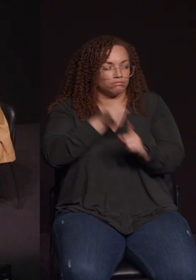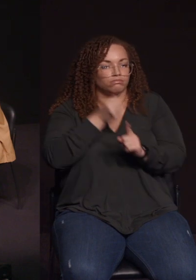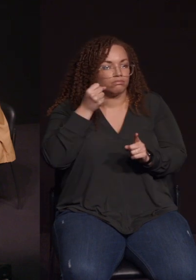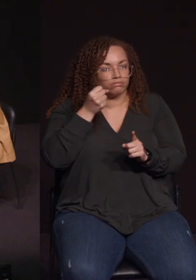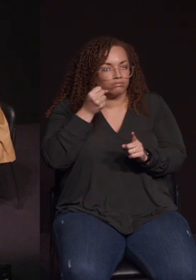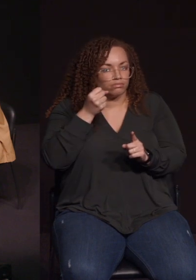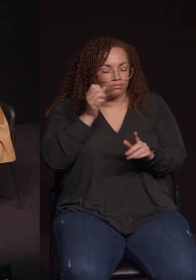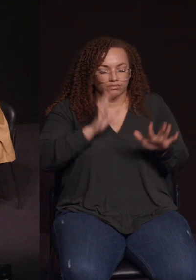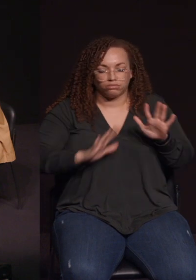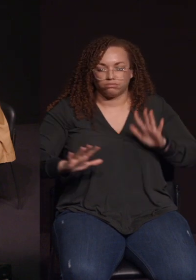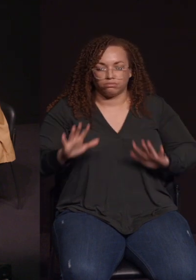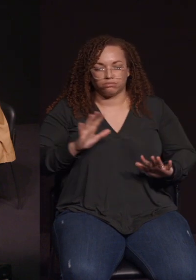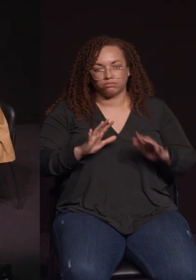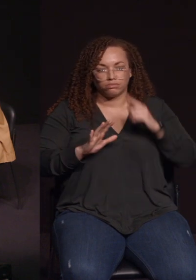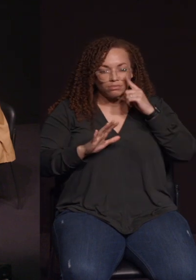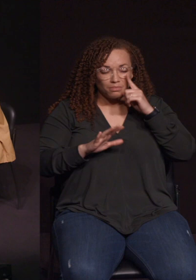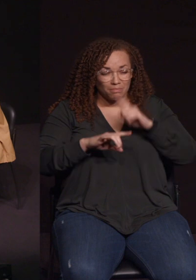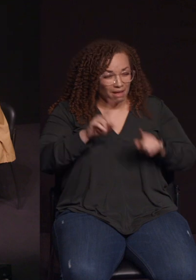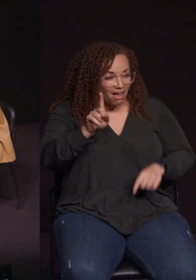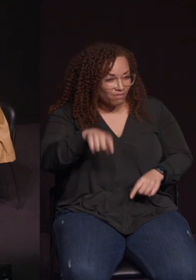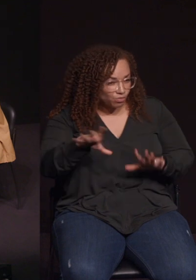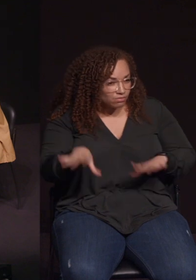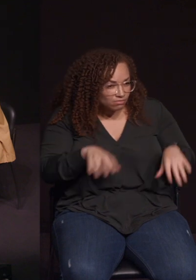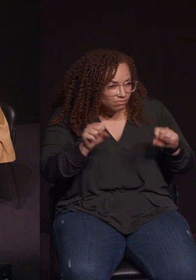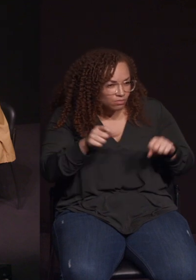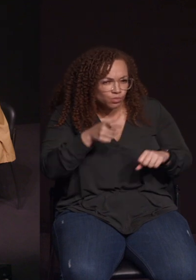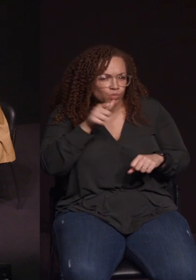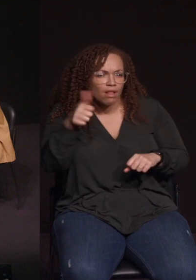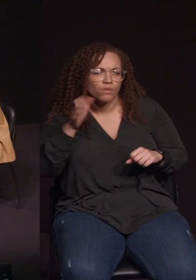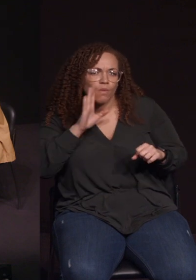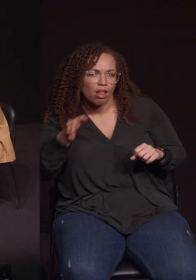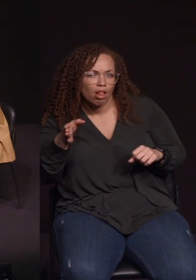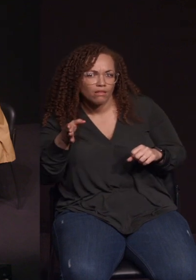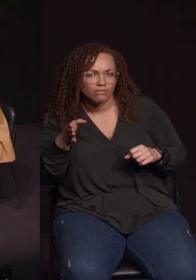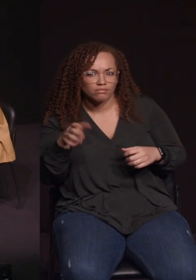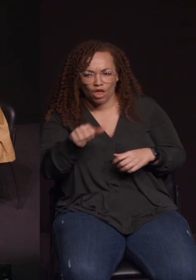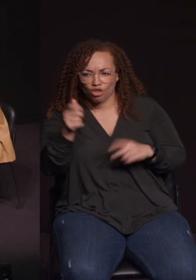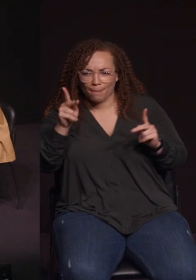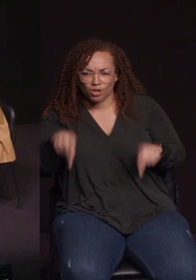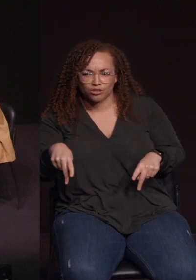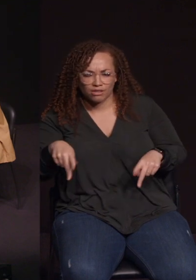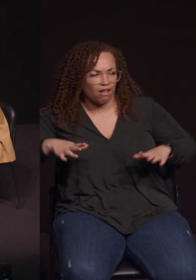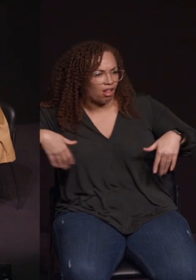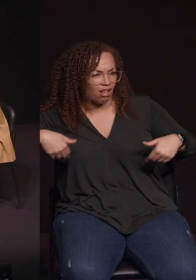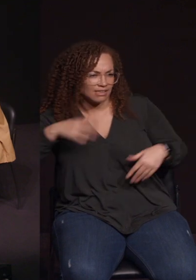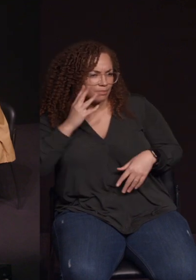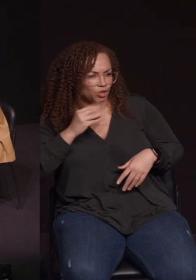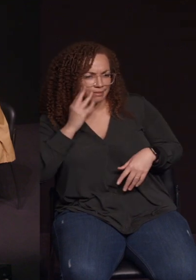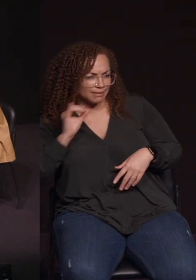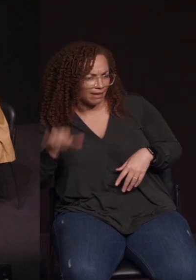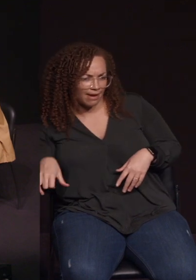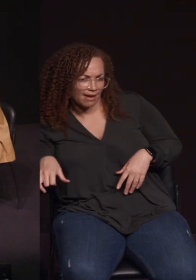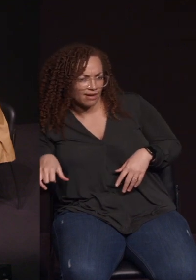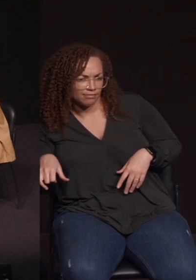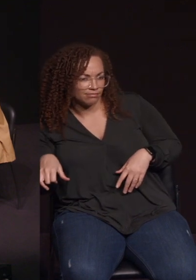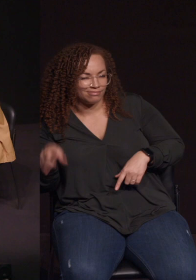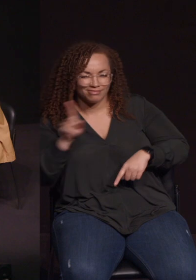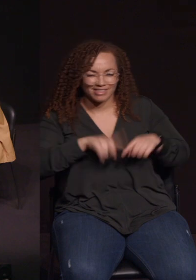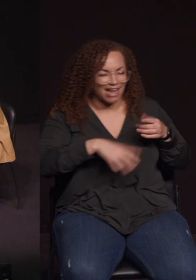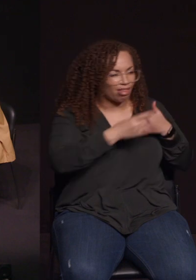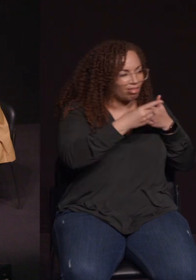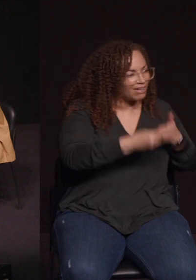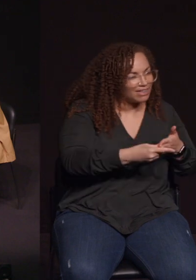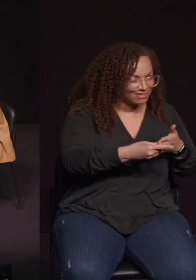to do, because who else is going to do it? Someone who has not been through what we've been through cannot lead spaces like that.